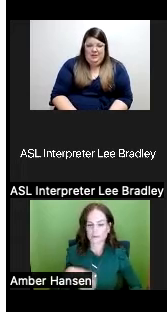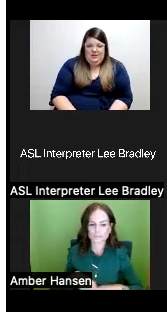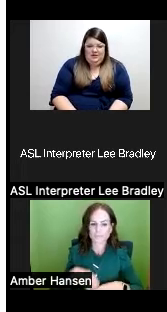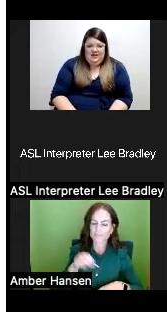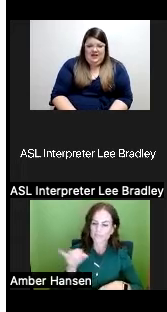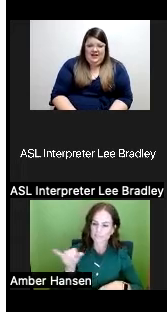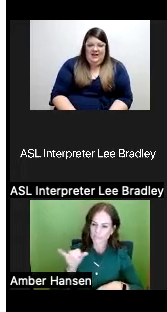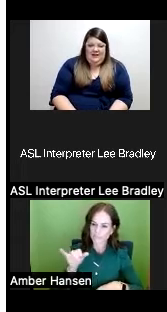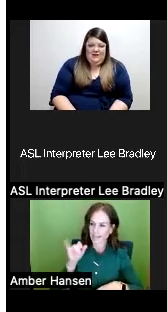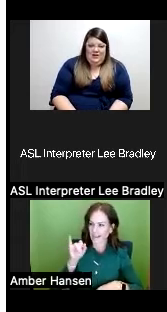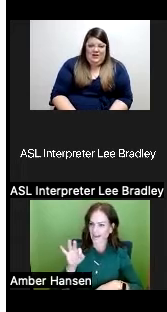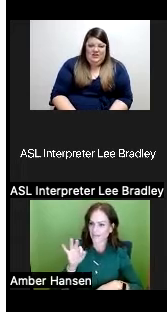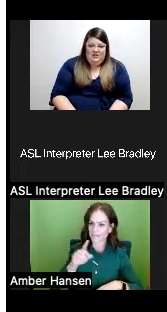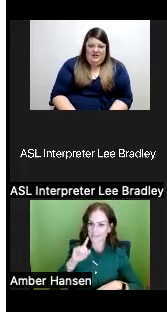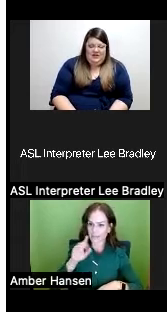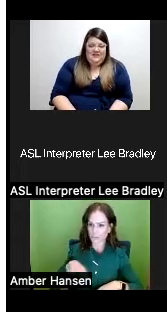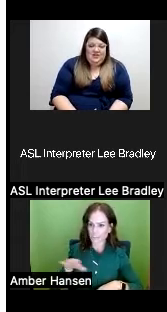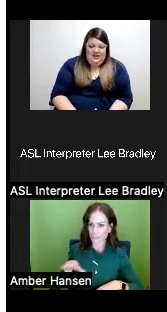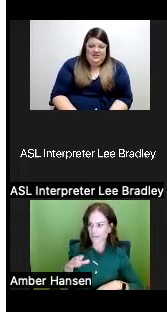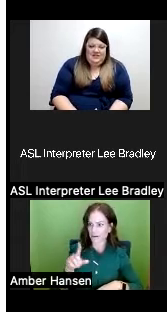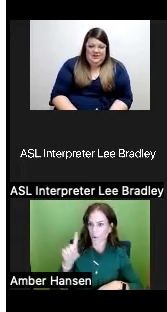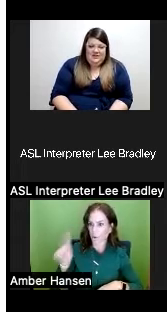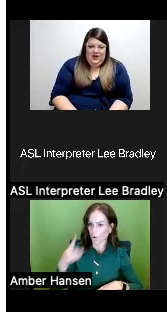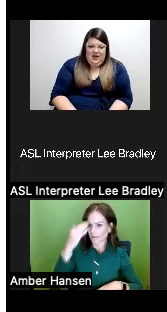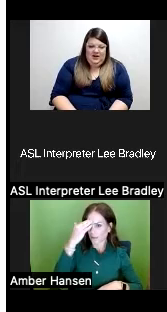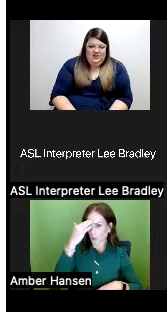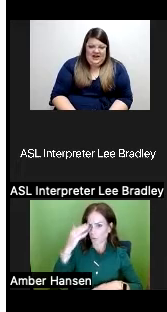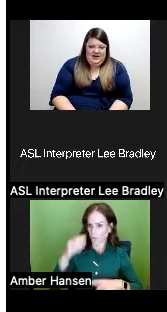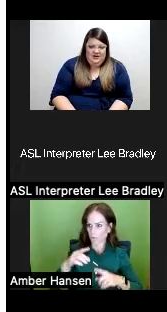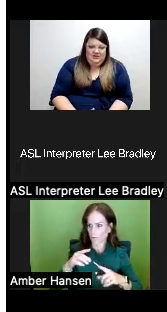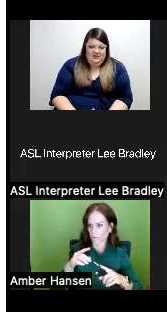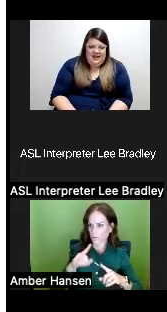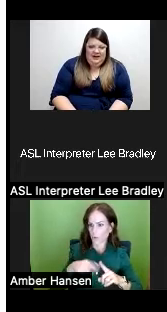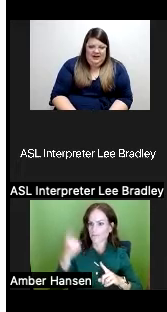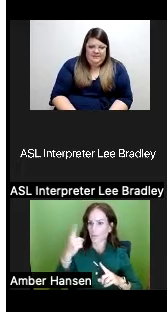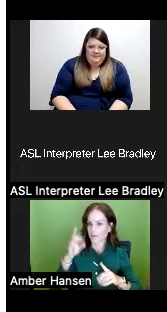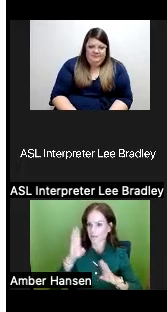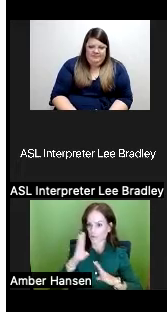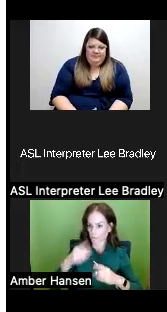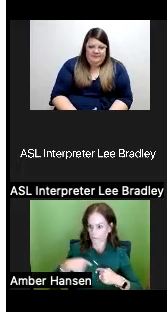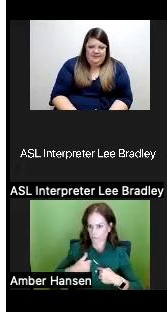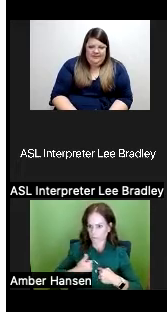great opportunity for your deaf child to see what's going on and understand what's happening.